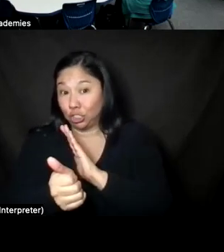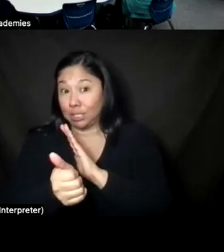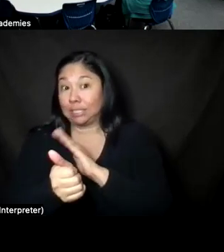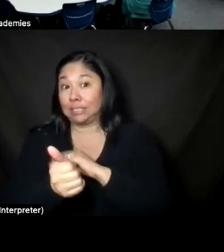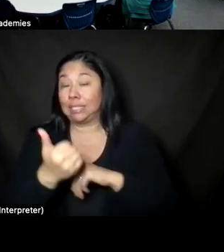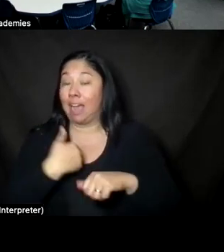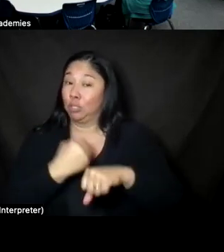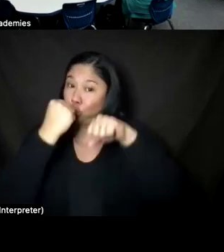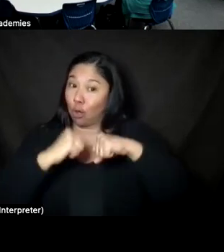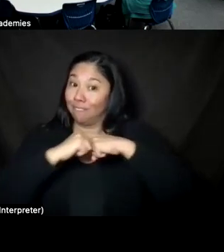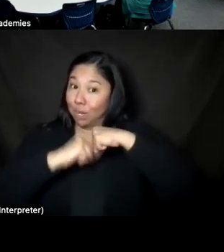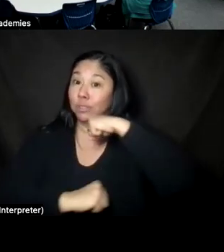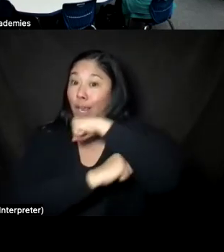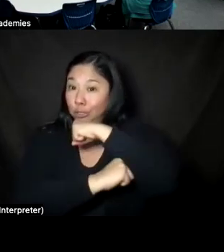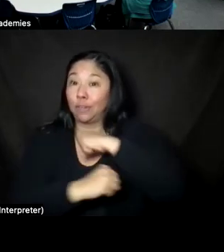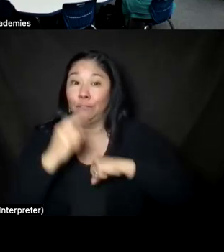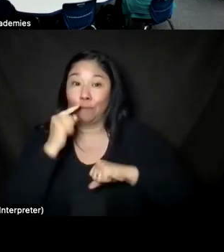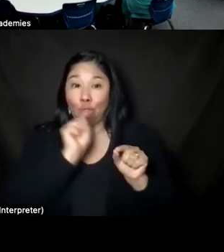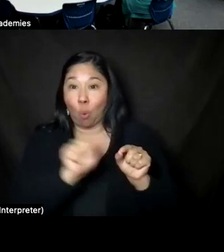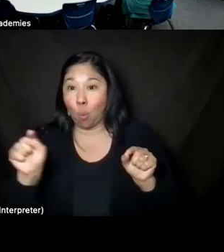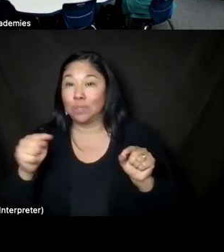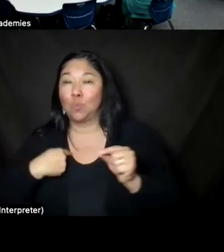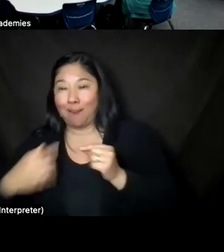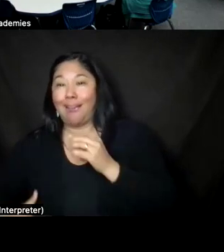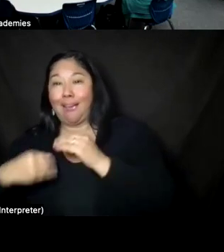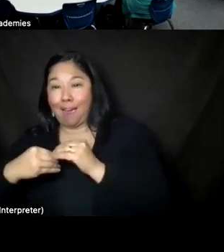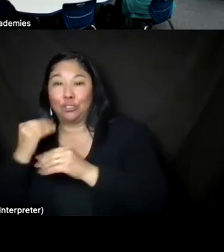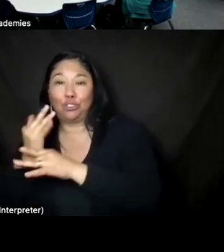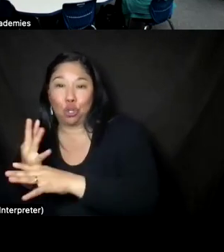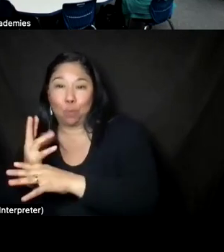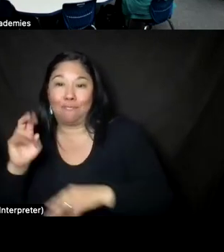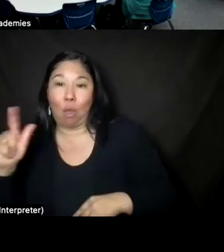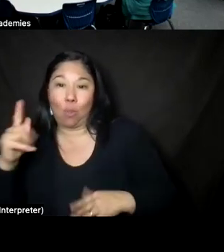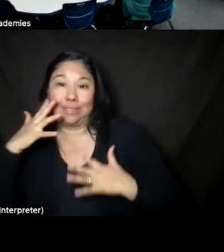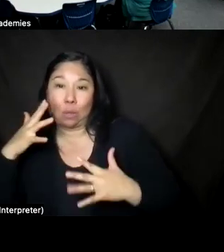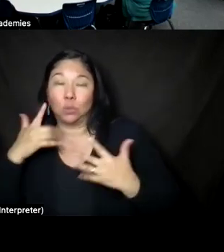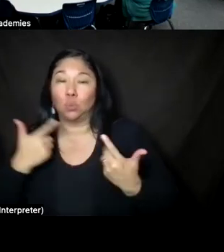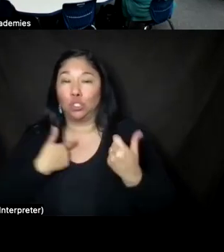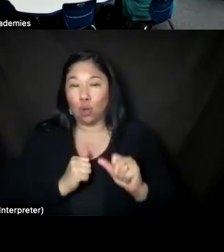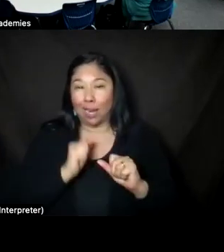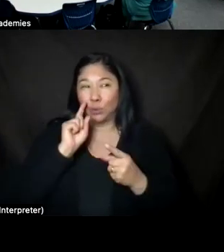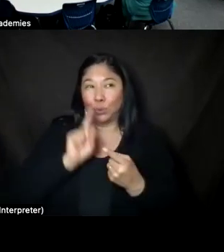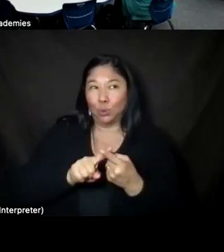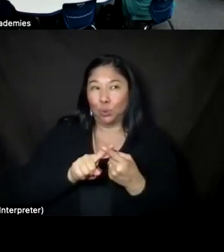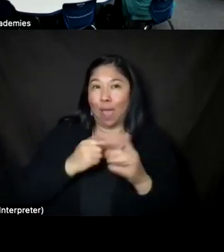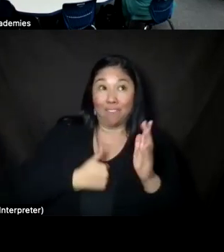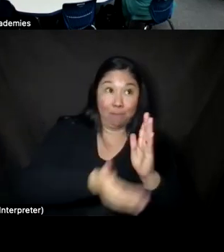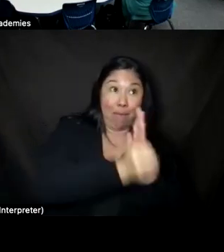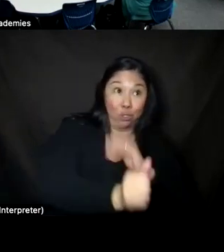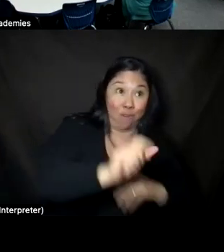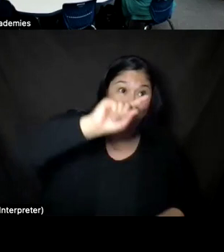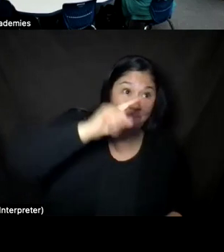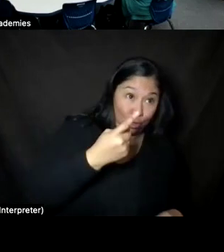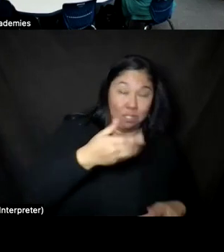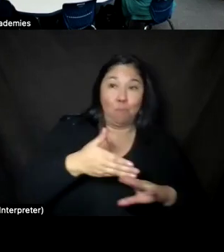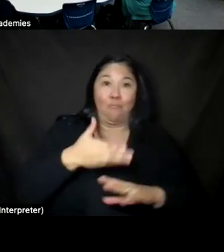strong foundation of those, then we're adding in the German vowel sounds. So we're trying to get that mastery first before we add in